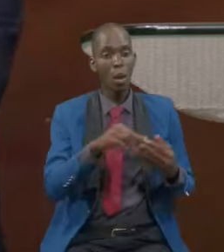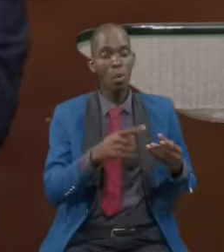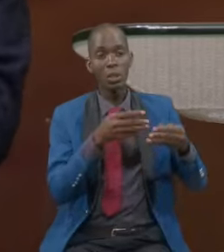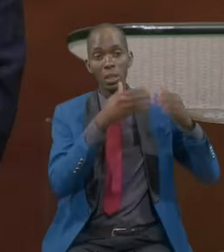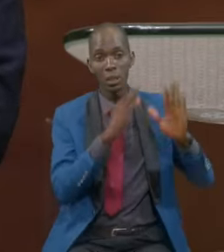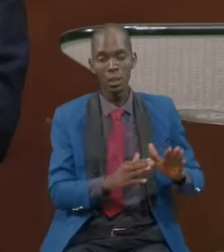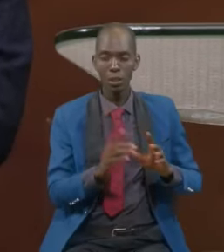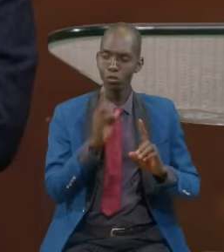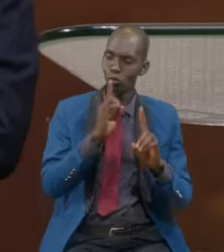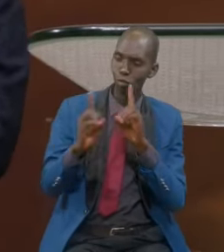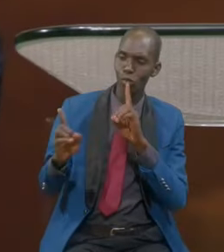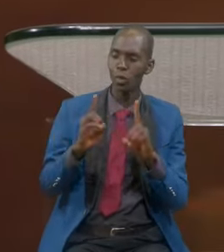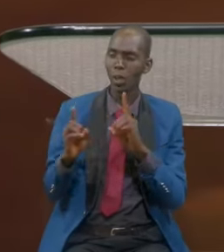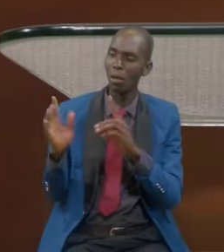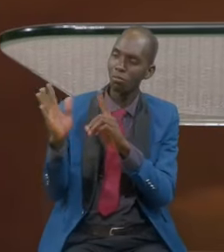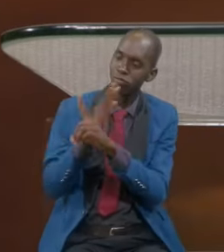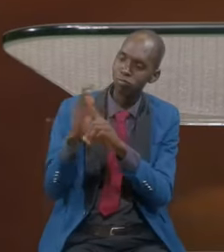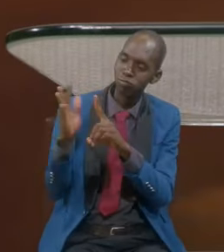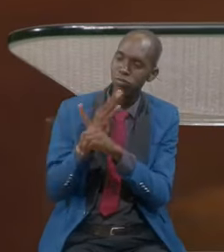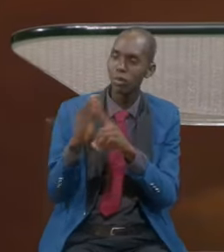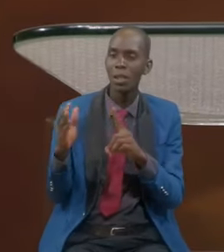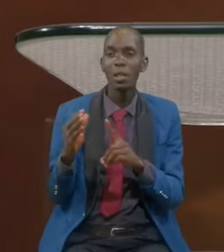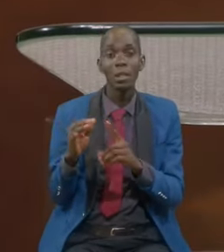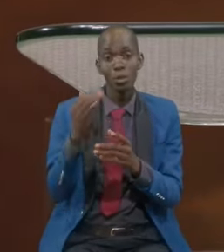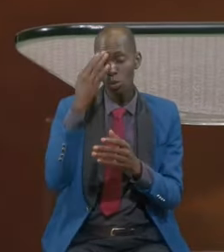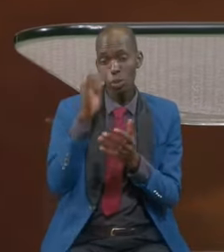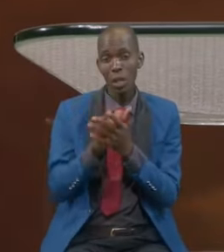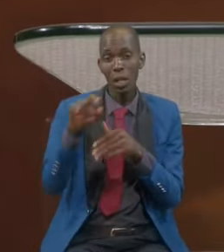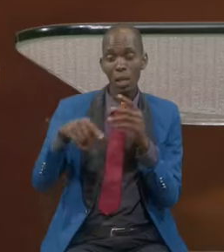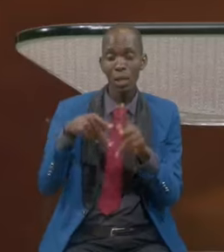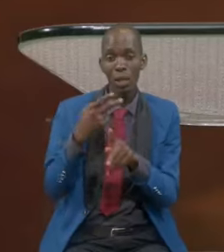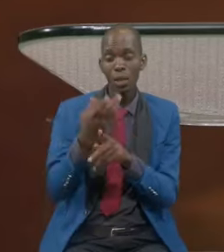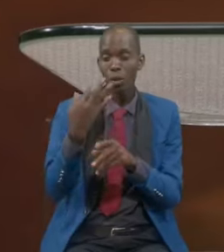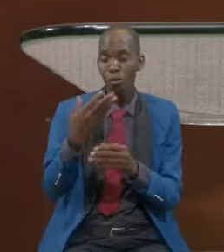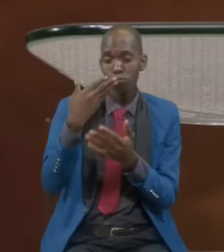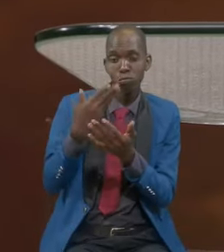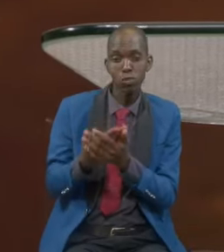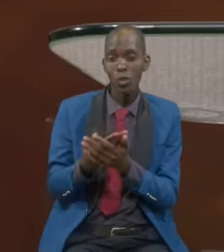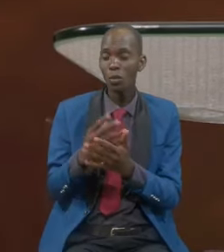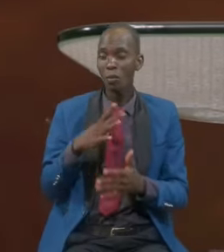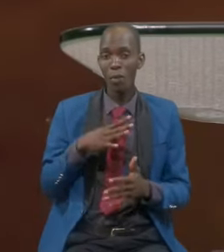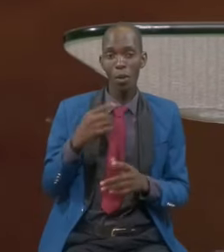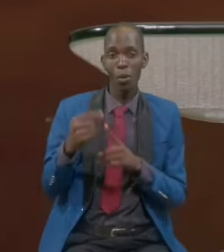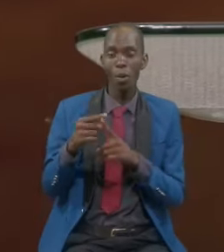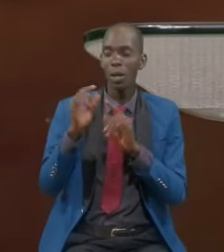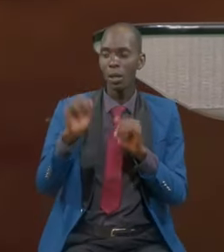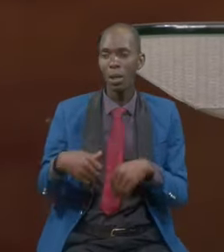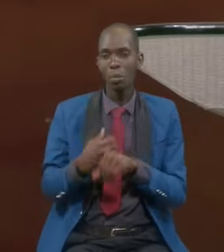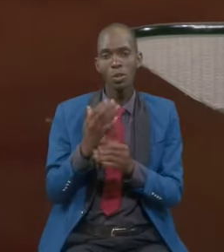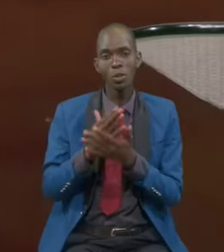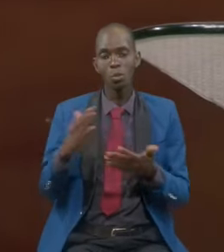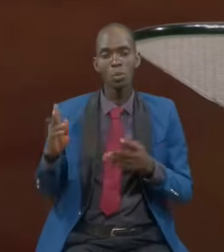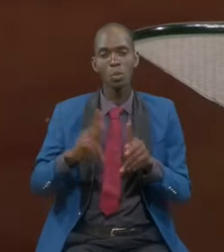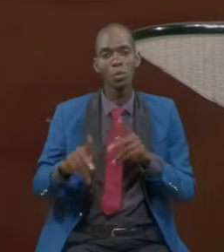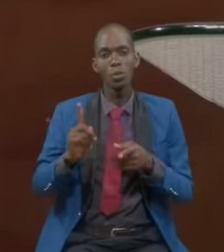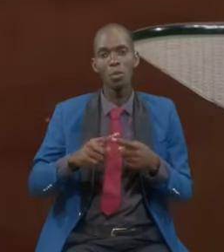we know that flattery can blow some people away, that they forget to tell the truth,